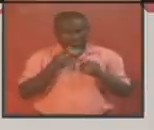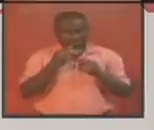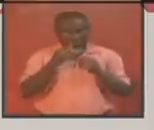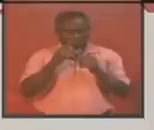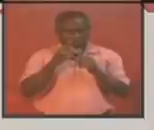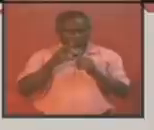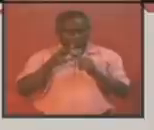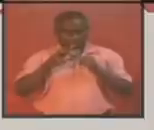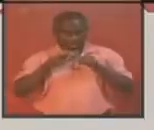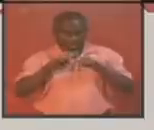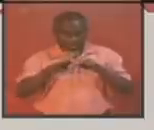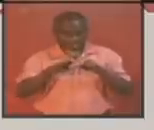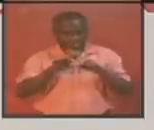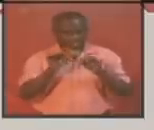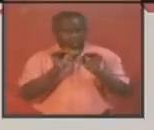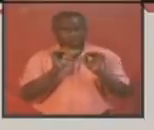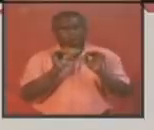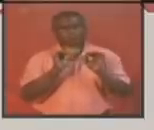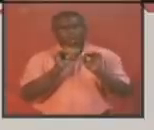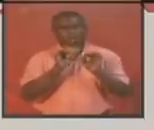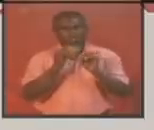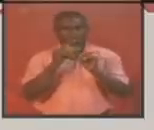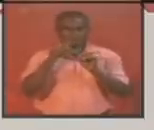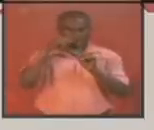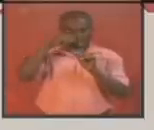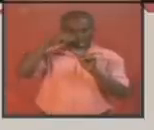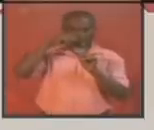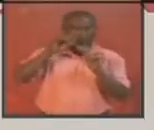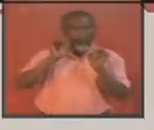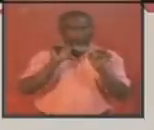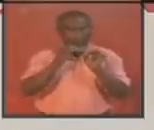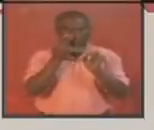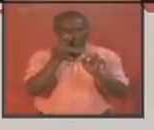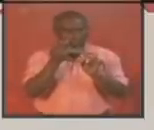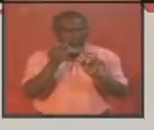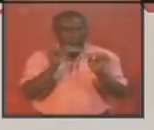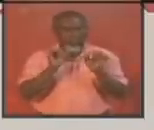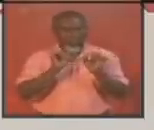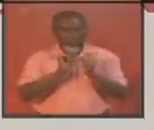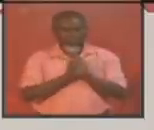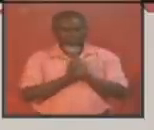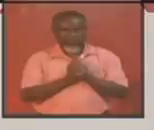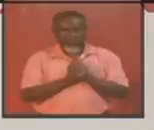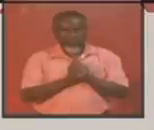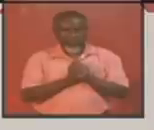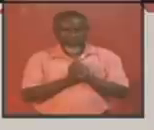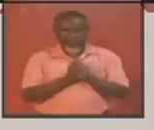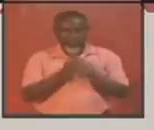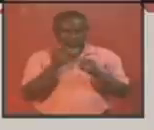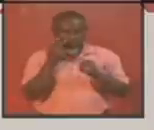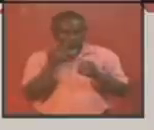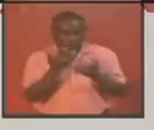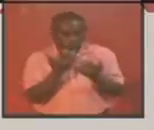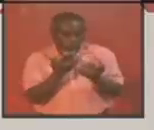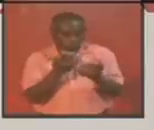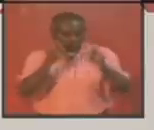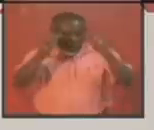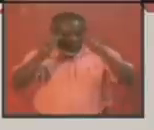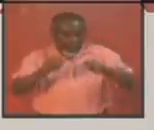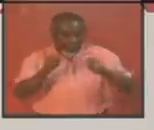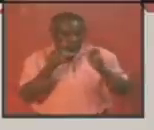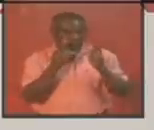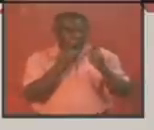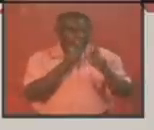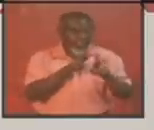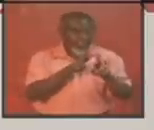is very good news by way of being able to transmit, not being able to transmit. We are waiting a trial out of Pfizer, which is the other vaccine that has been